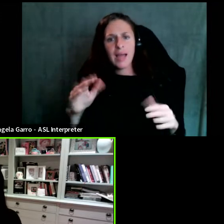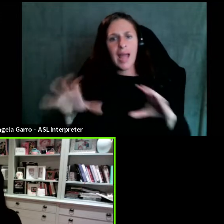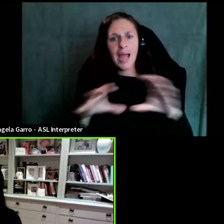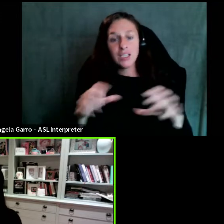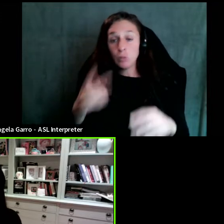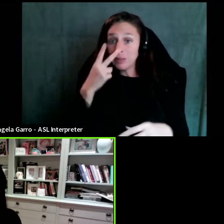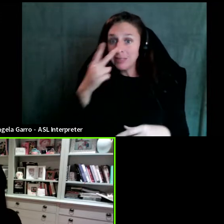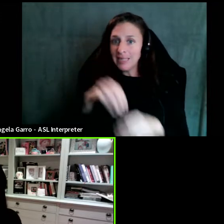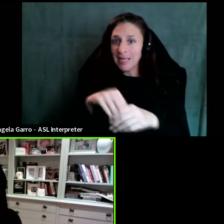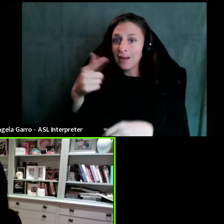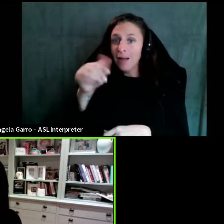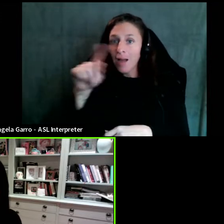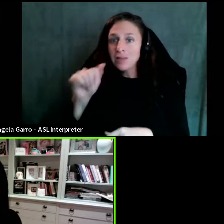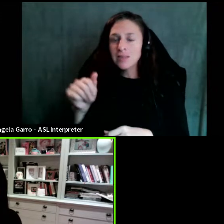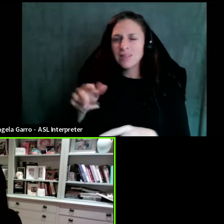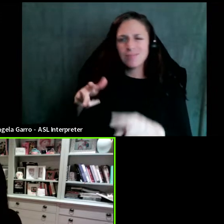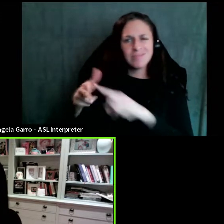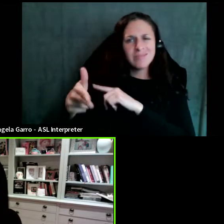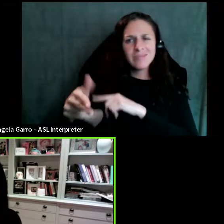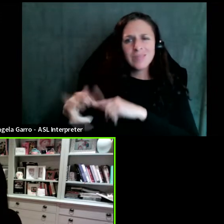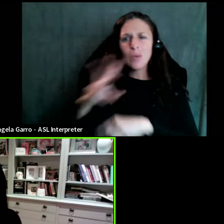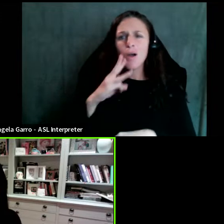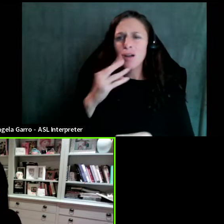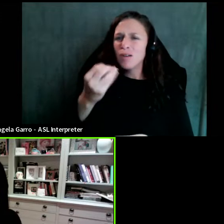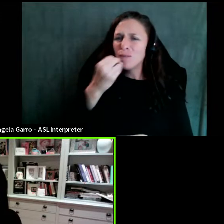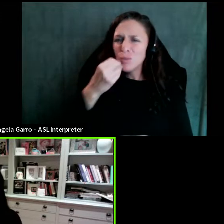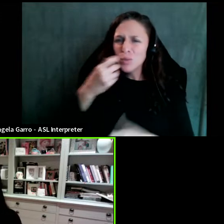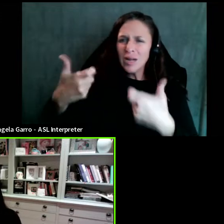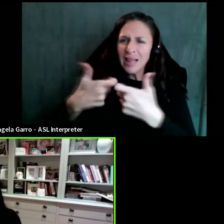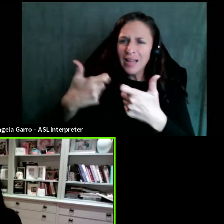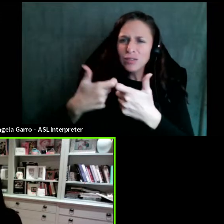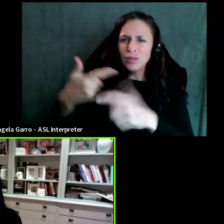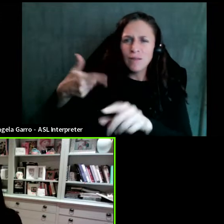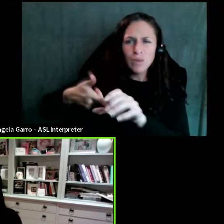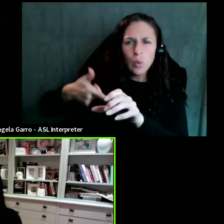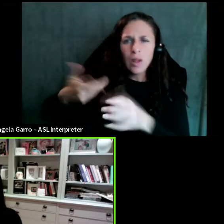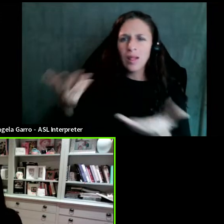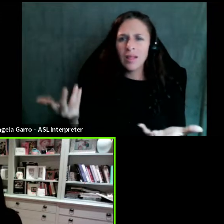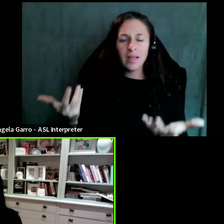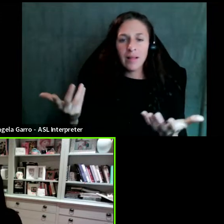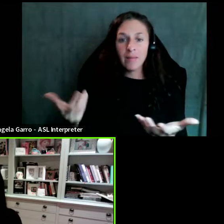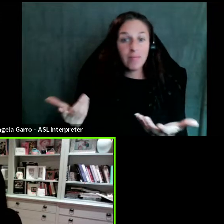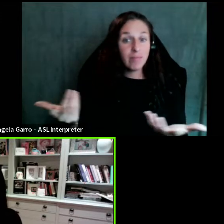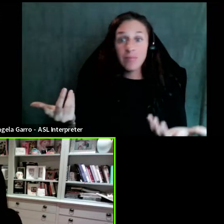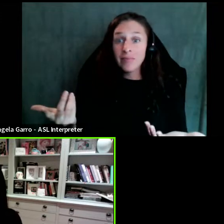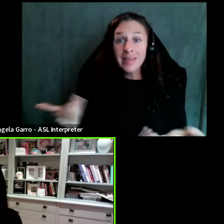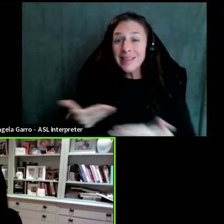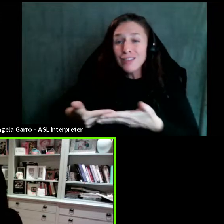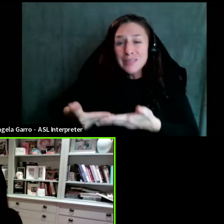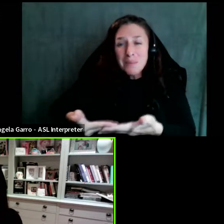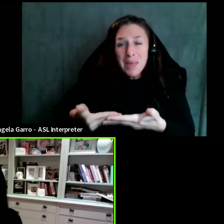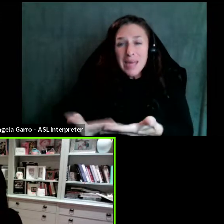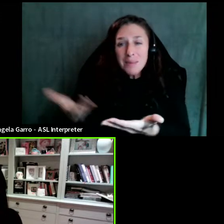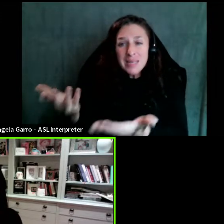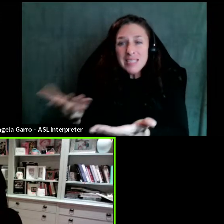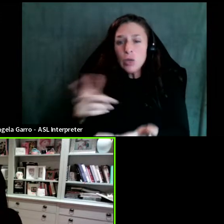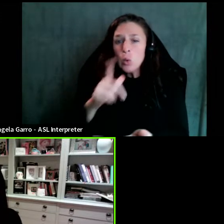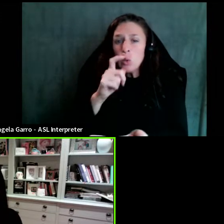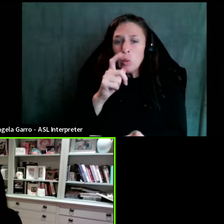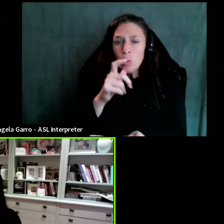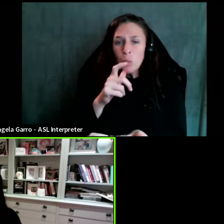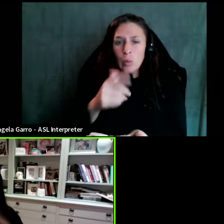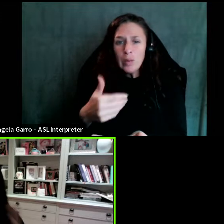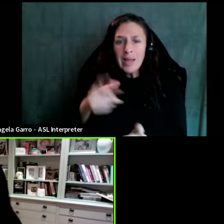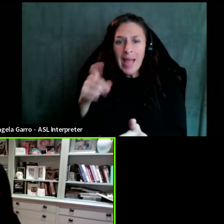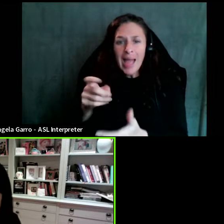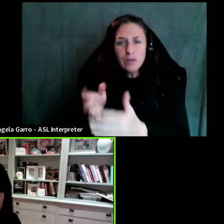off water, food, electricity, fuel. I mean, there are babies who had